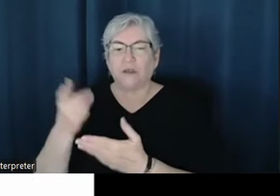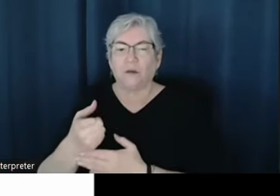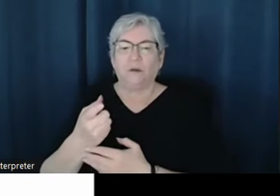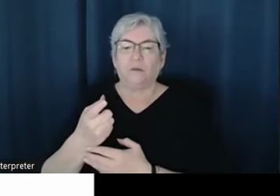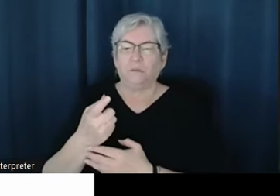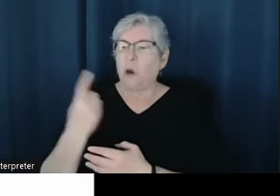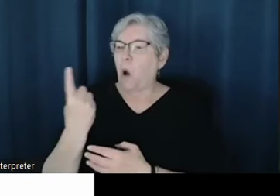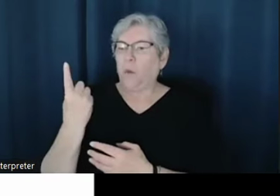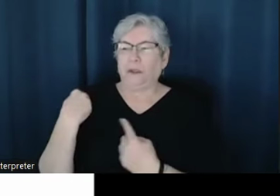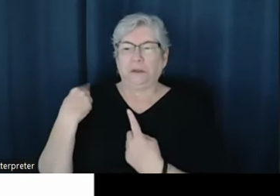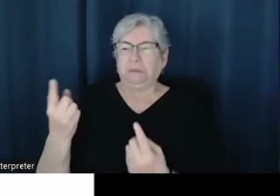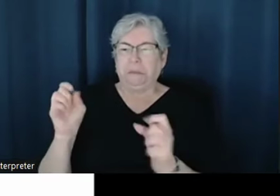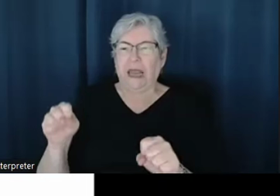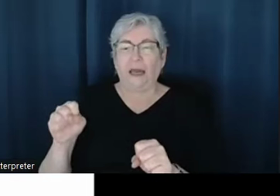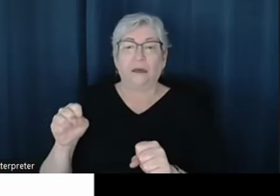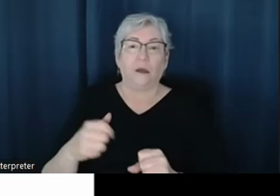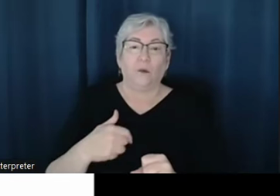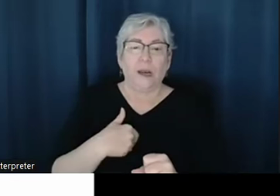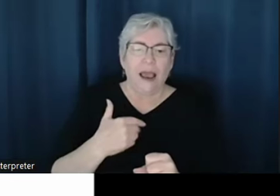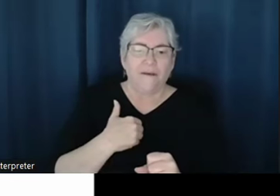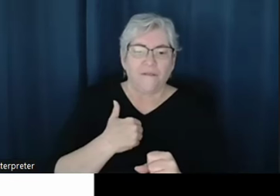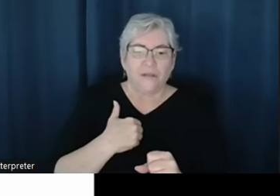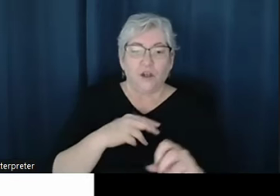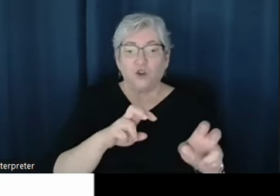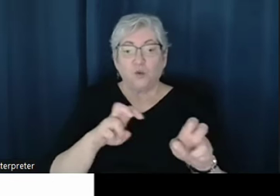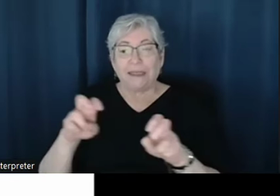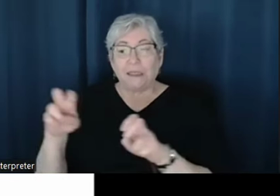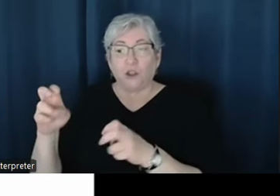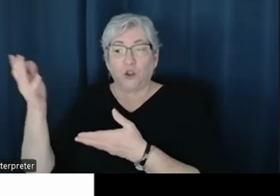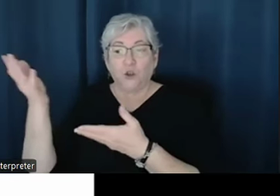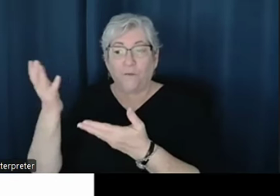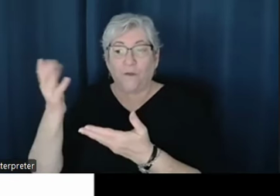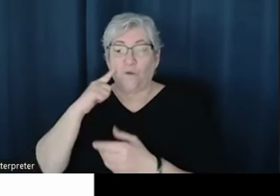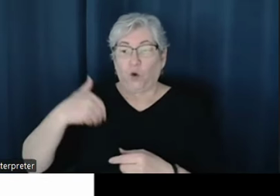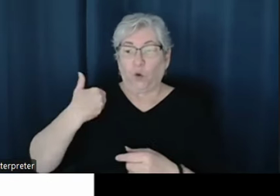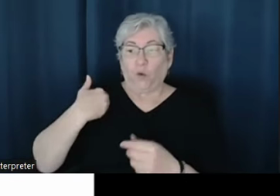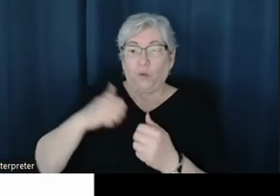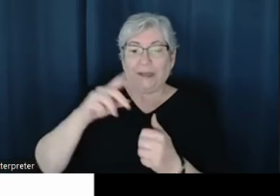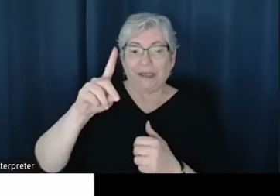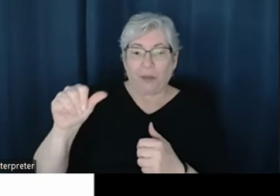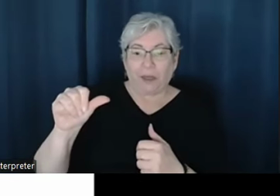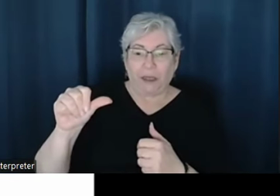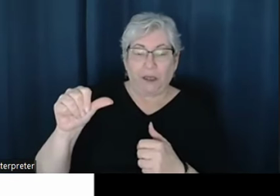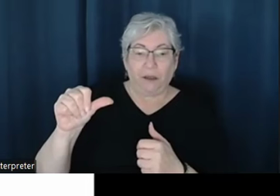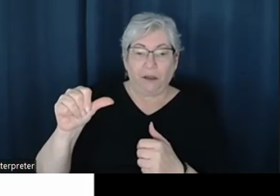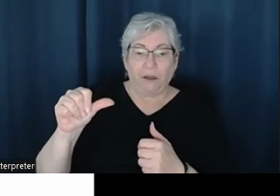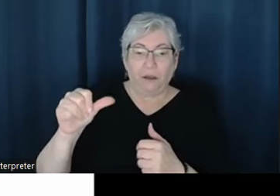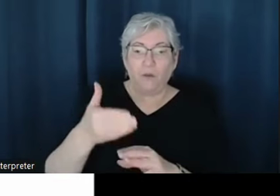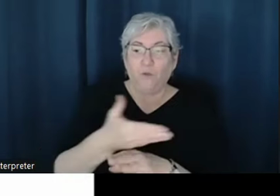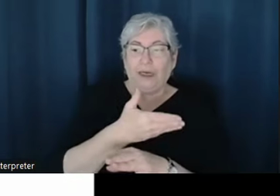could. So we have the transition services for youth with disabilities,